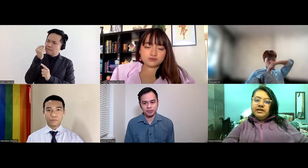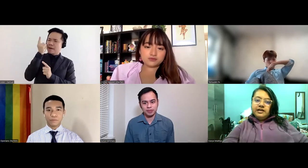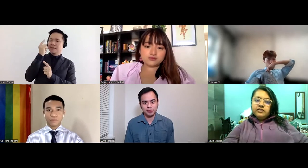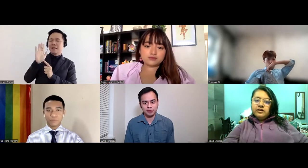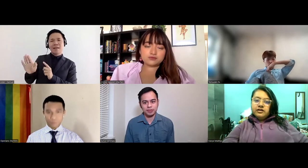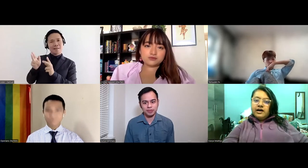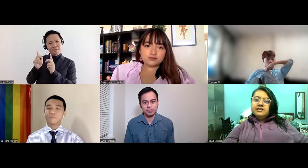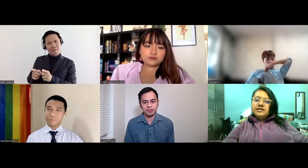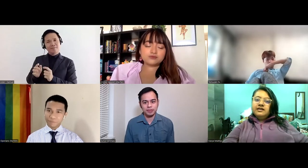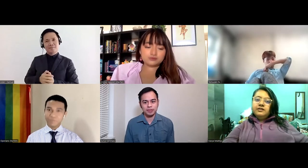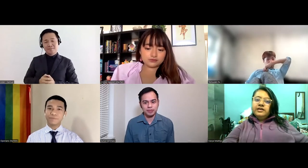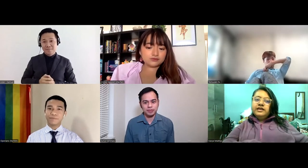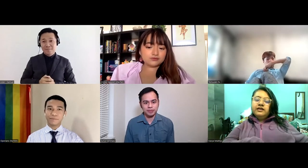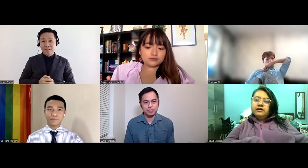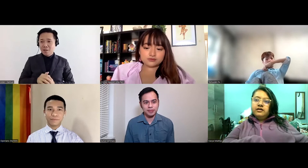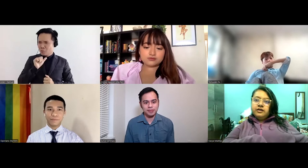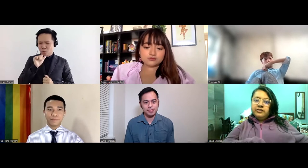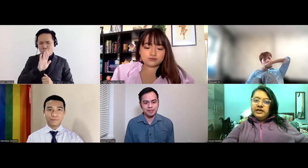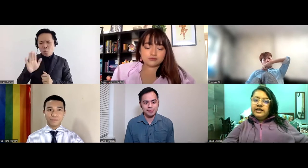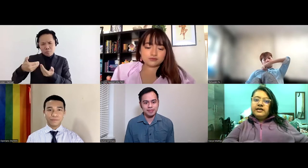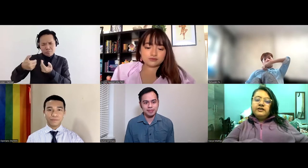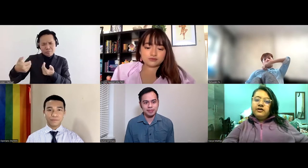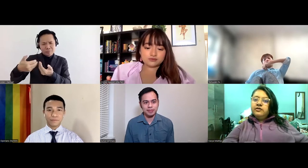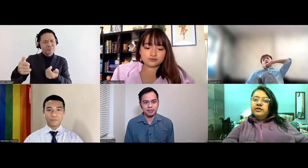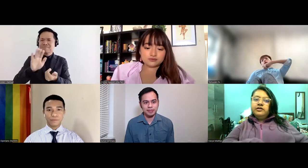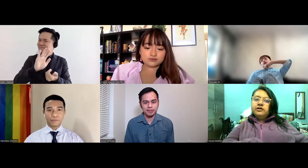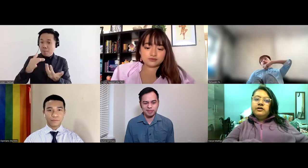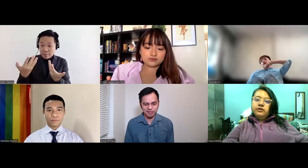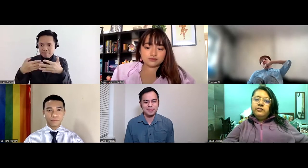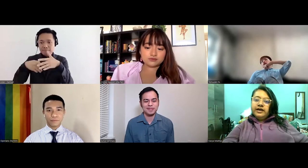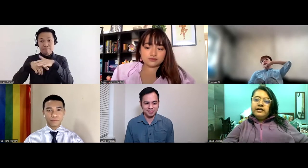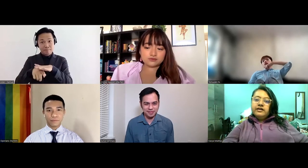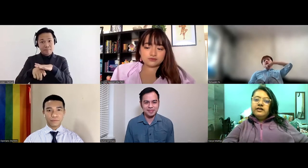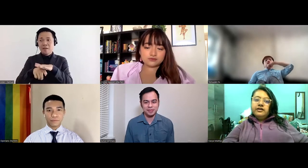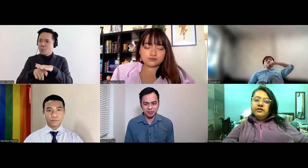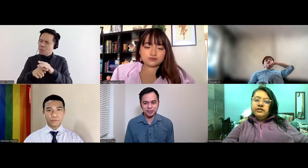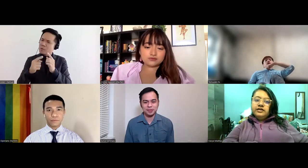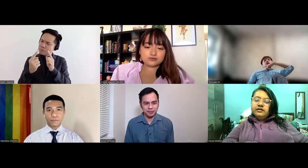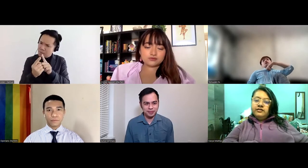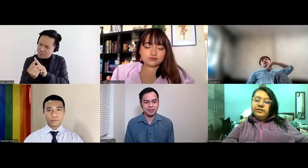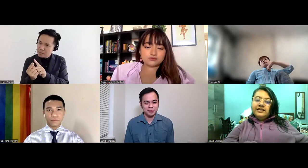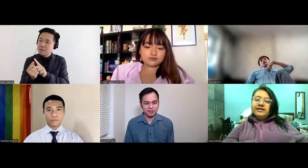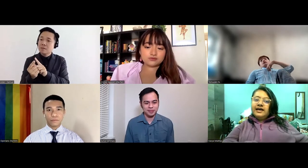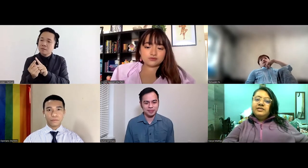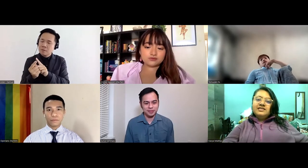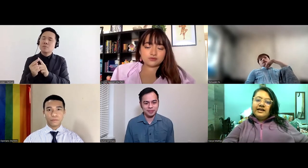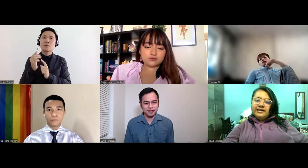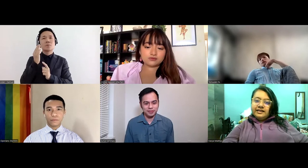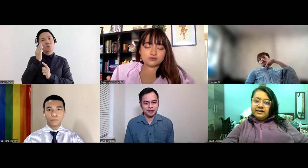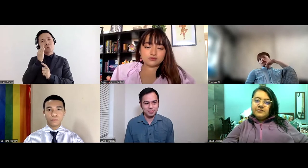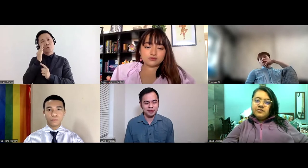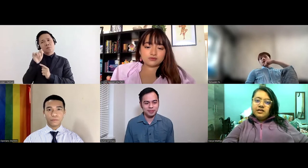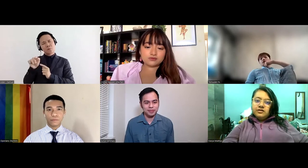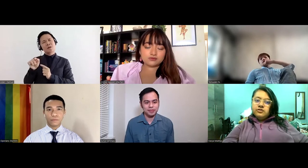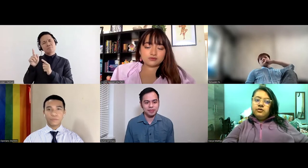I believe. Unless and until we communicate and talk, we will not know where the gap exactly